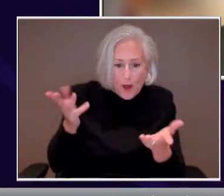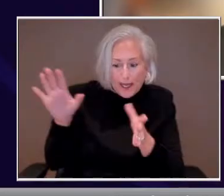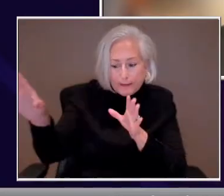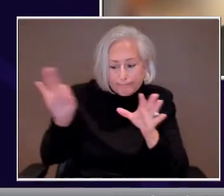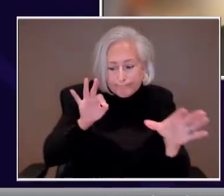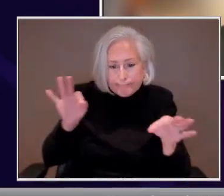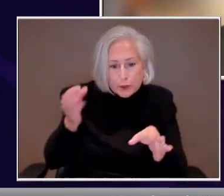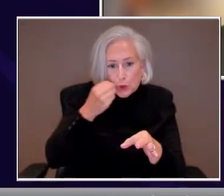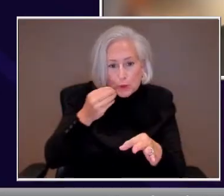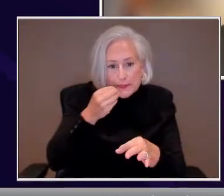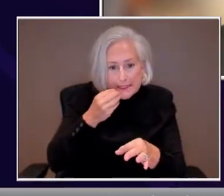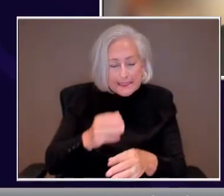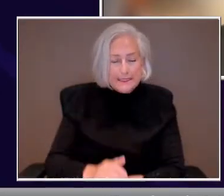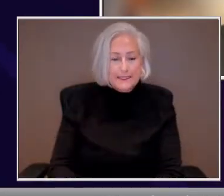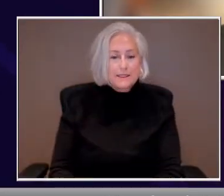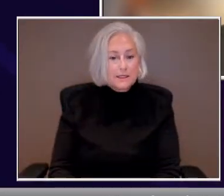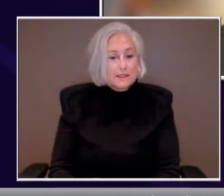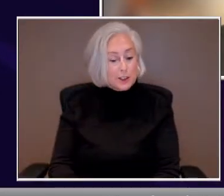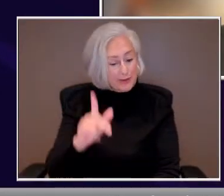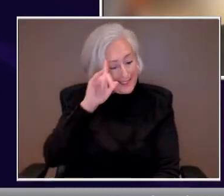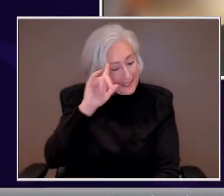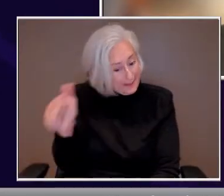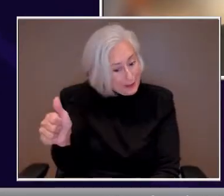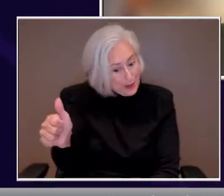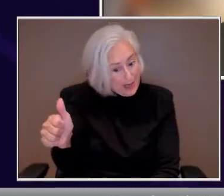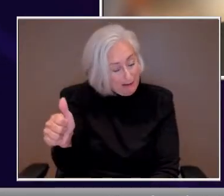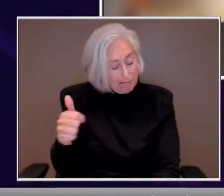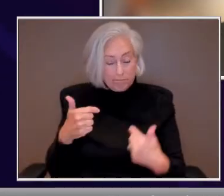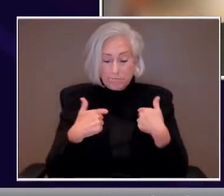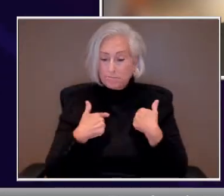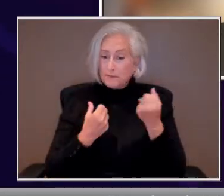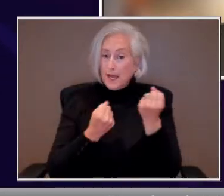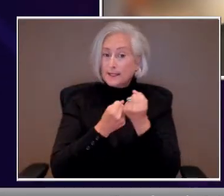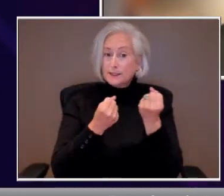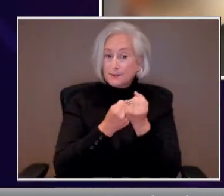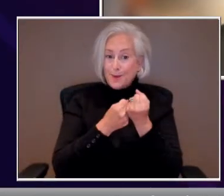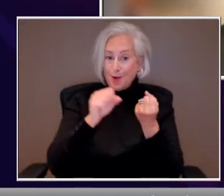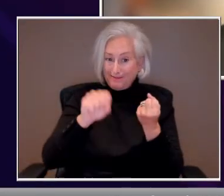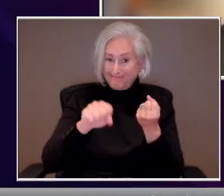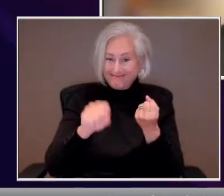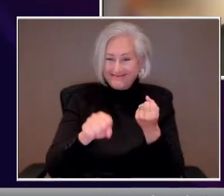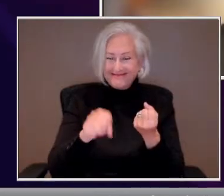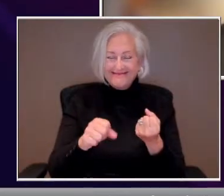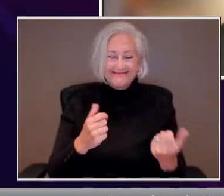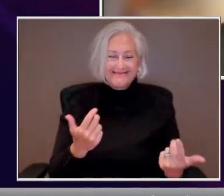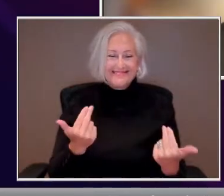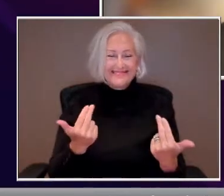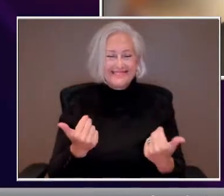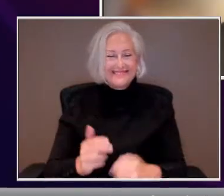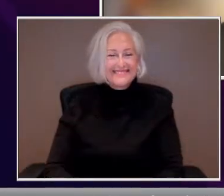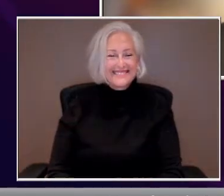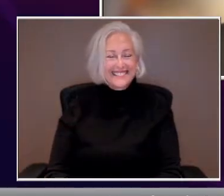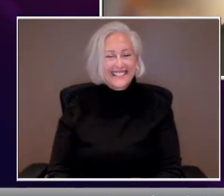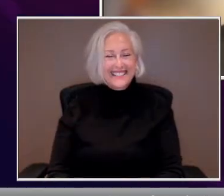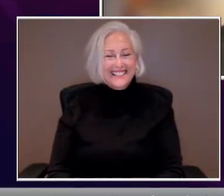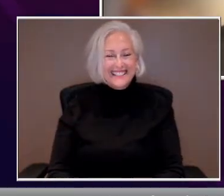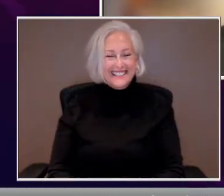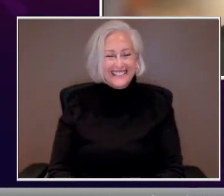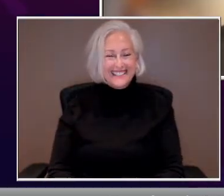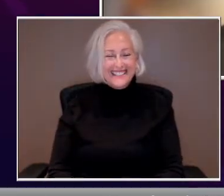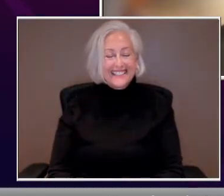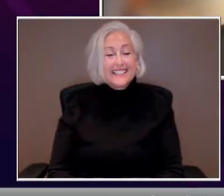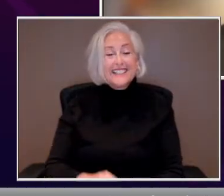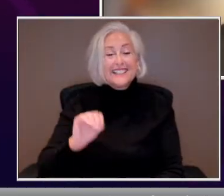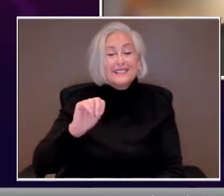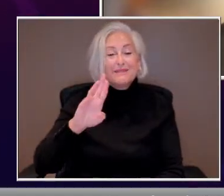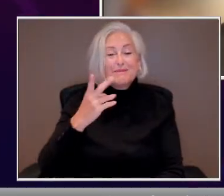him to what he has to do. I'm just a support person, basically. Well, Margaret, I think you're a lot more